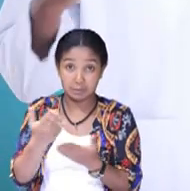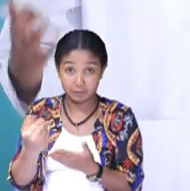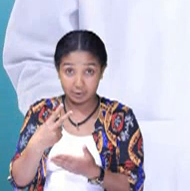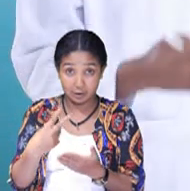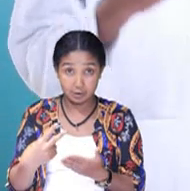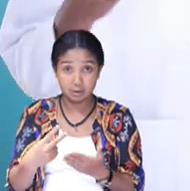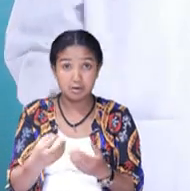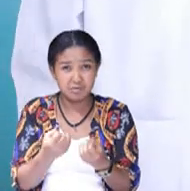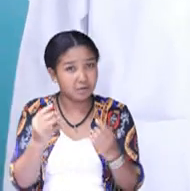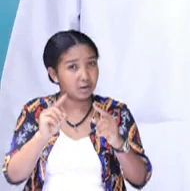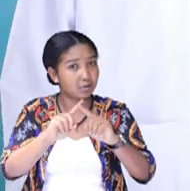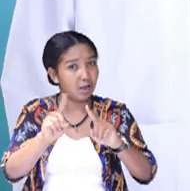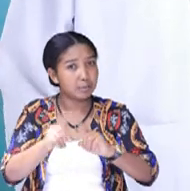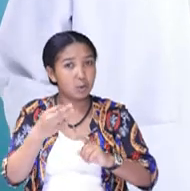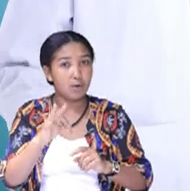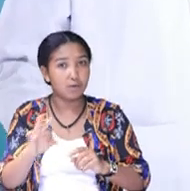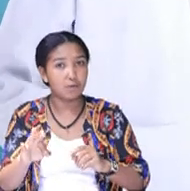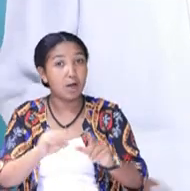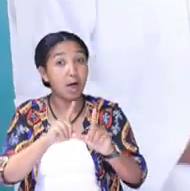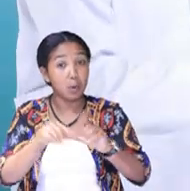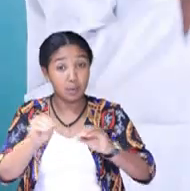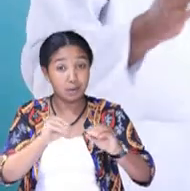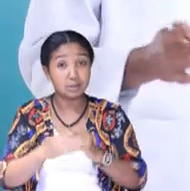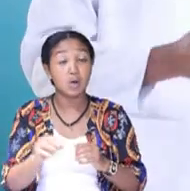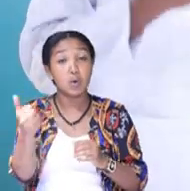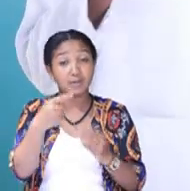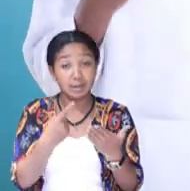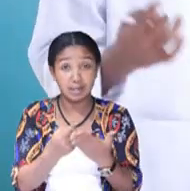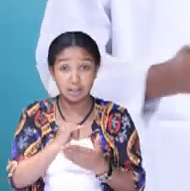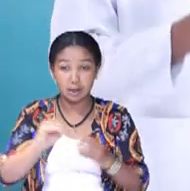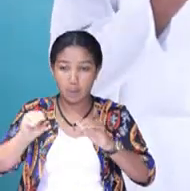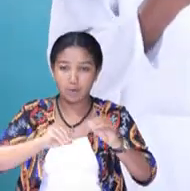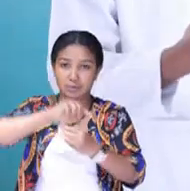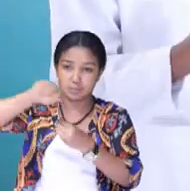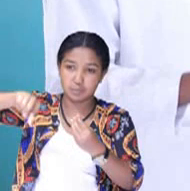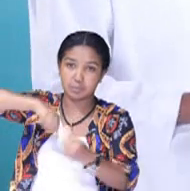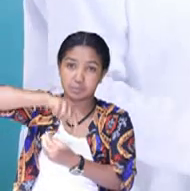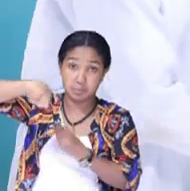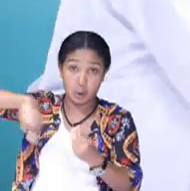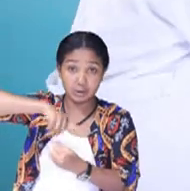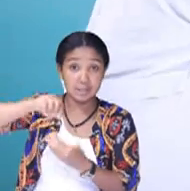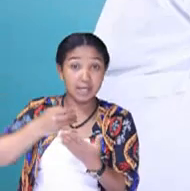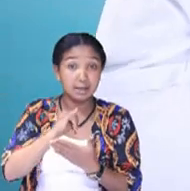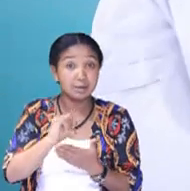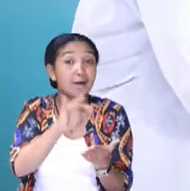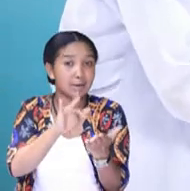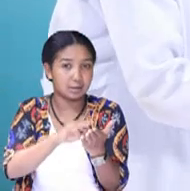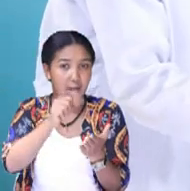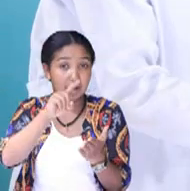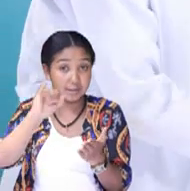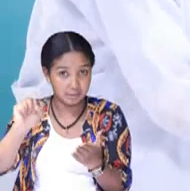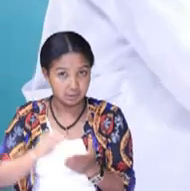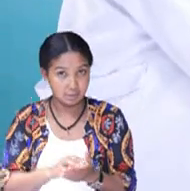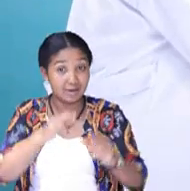have mentioned different types of angular motion. Whenever there is a motion, angular motion, there is an axis